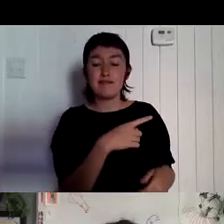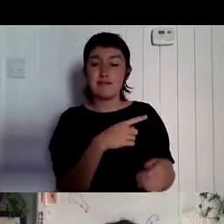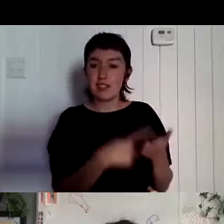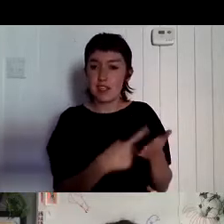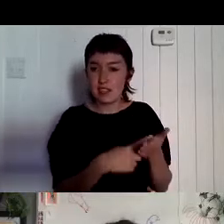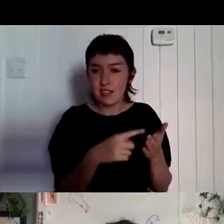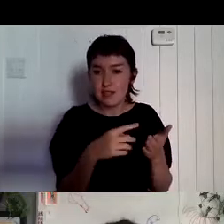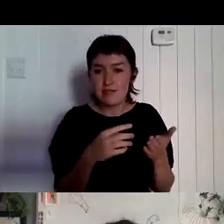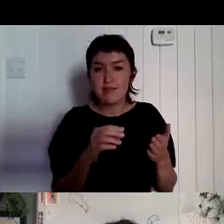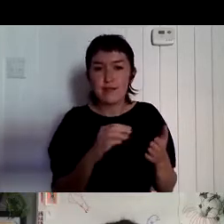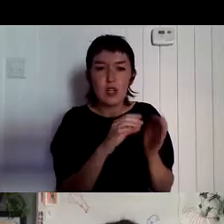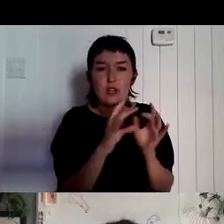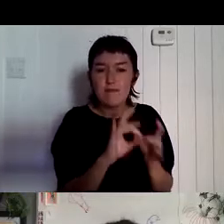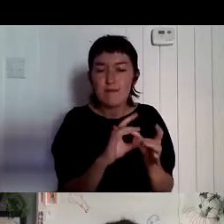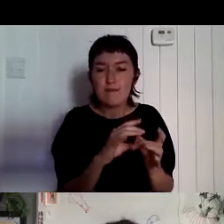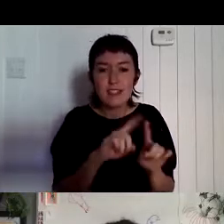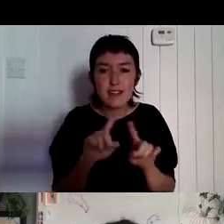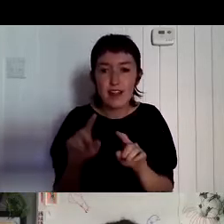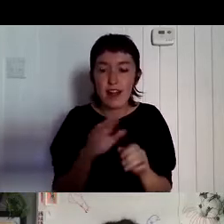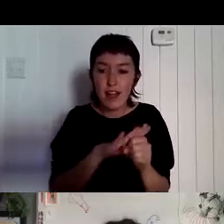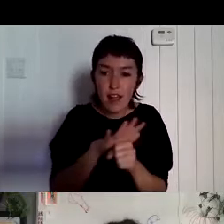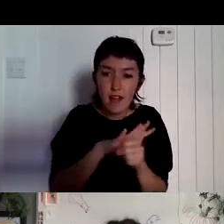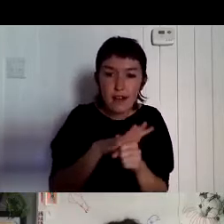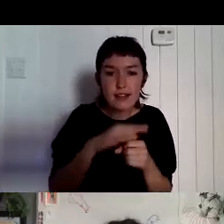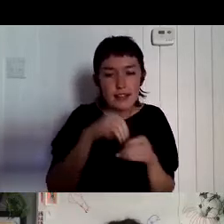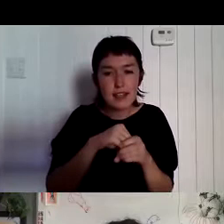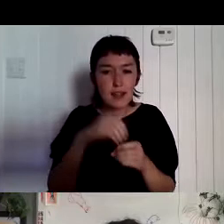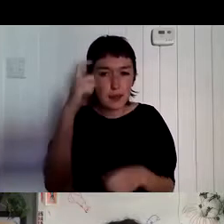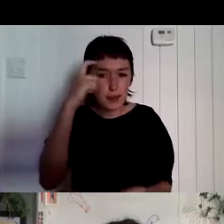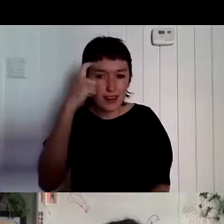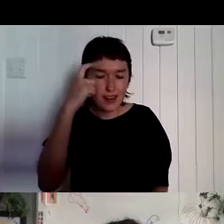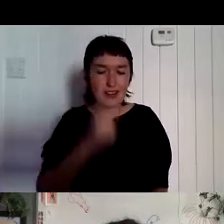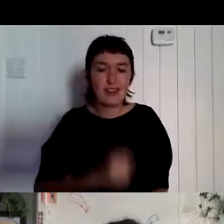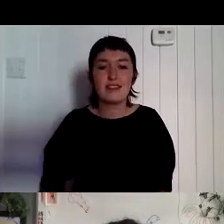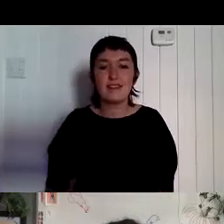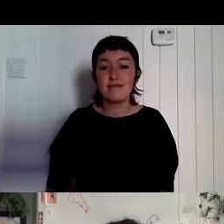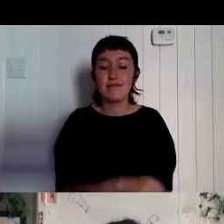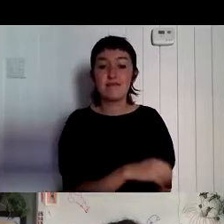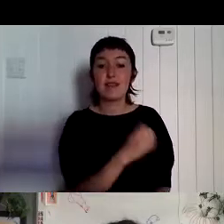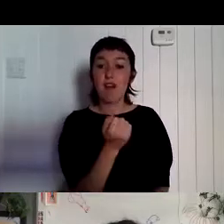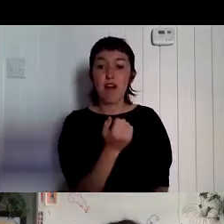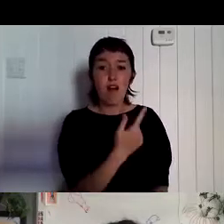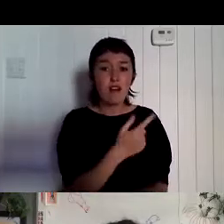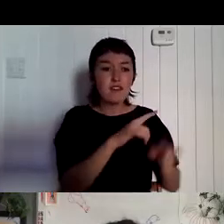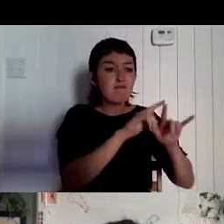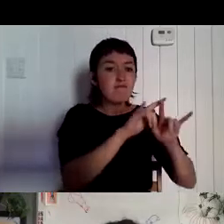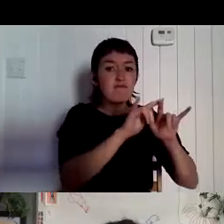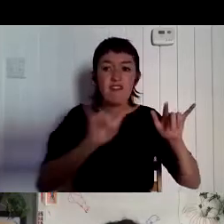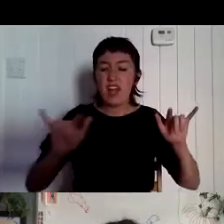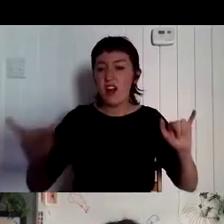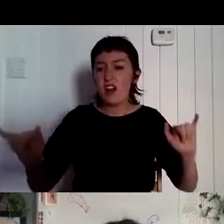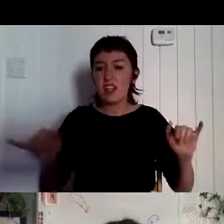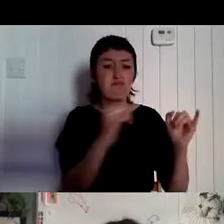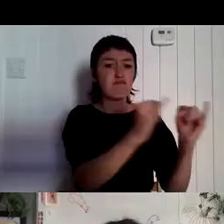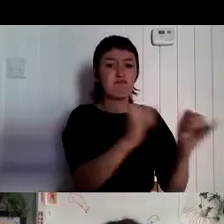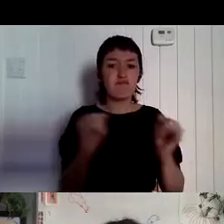distance between this point in the brain and this point in the brain. And these are all things that vary between individuals and can vary